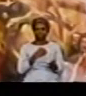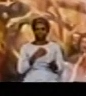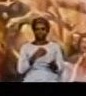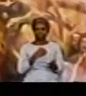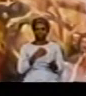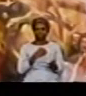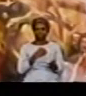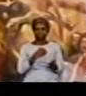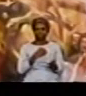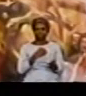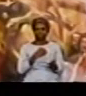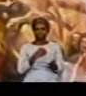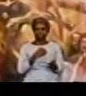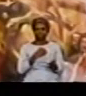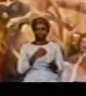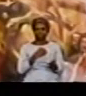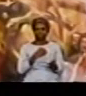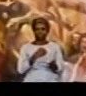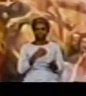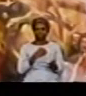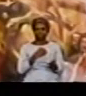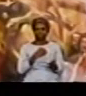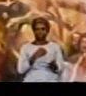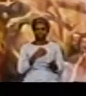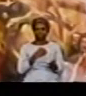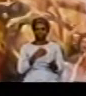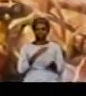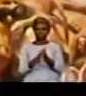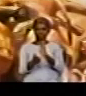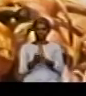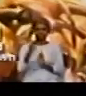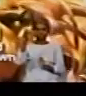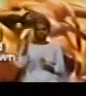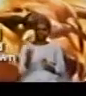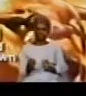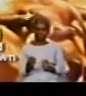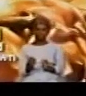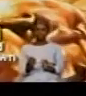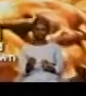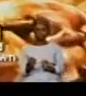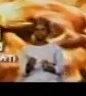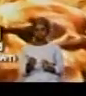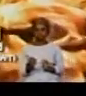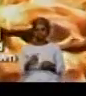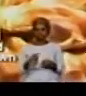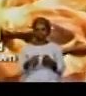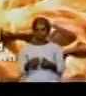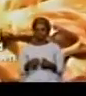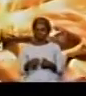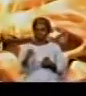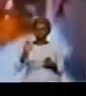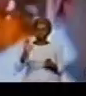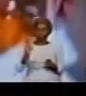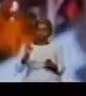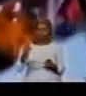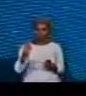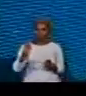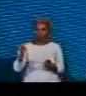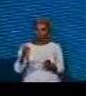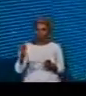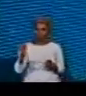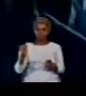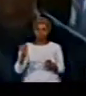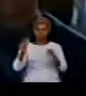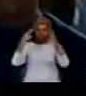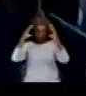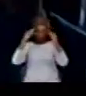he does in bringing sickness, in bringing affliction, bringing poverty, bringing disaster, bringing accident, all